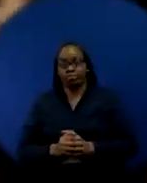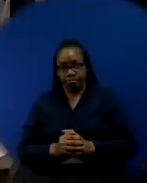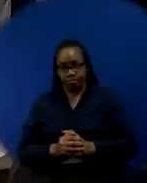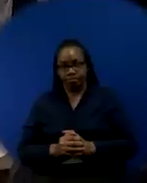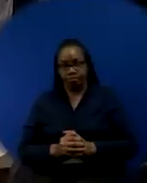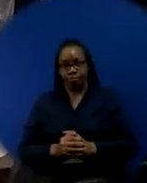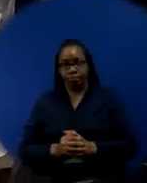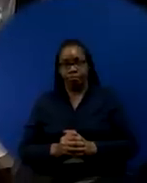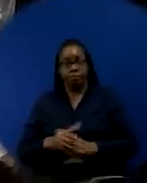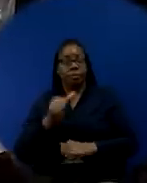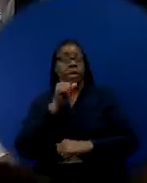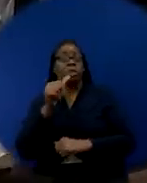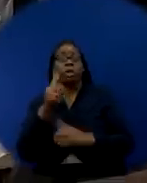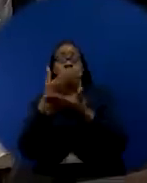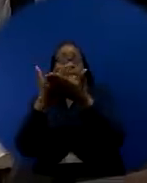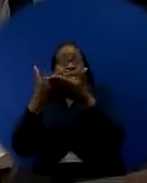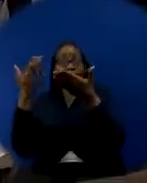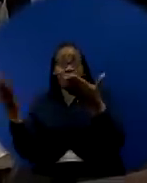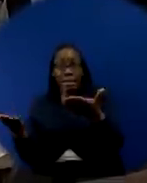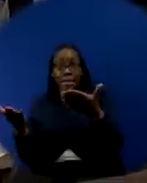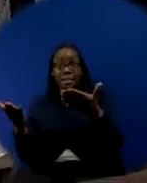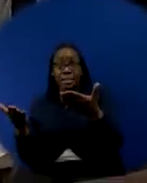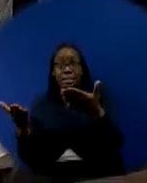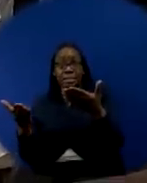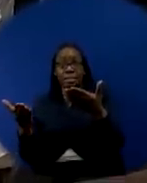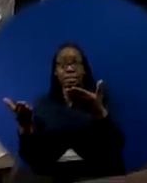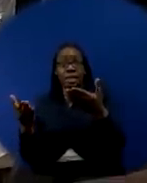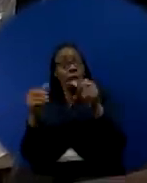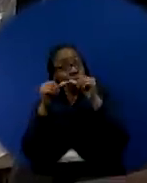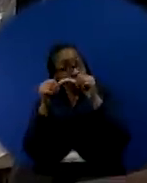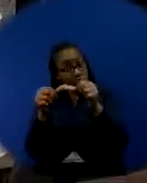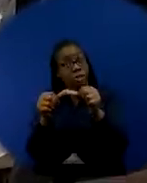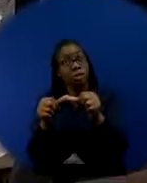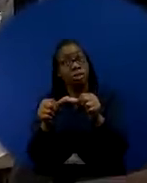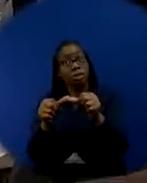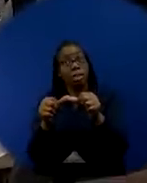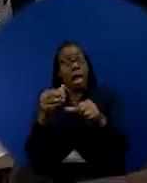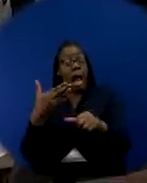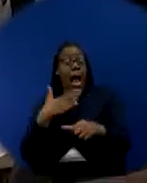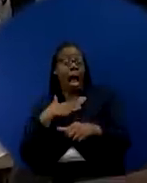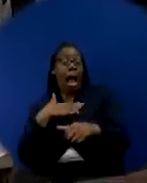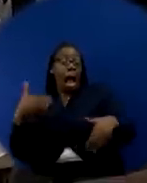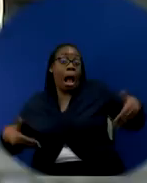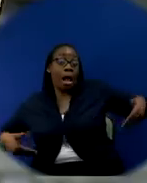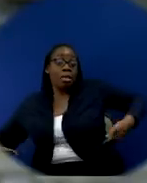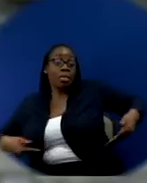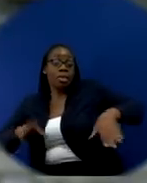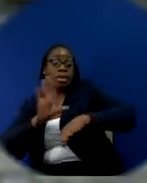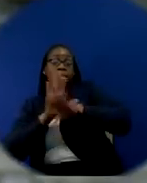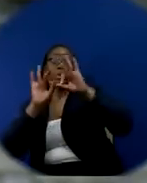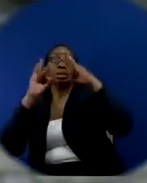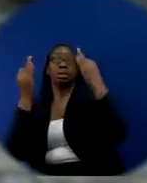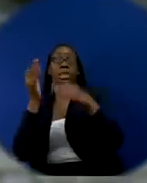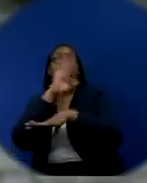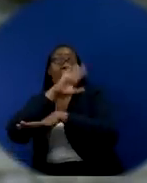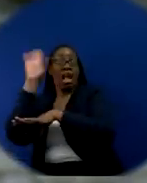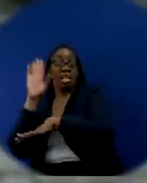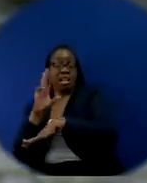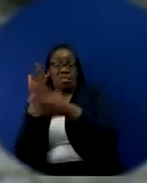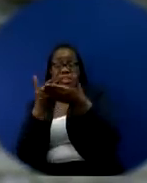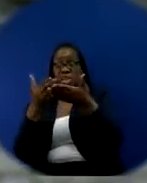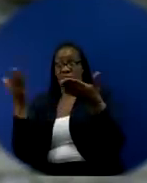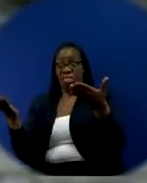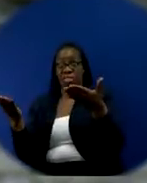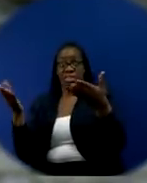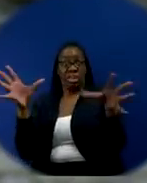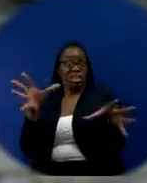Don't you let possessions possess your soul. Can I push it? I submit, church family, not only must we never let possessions possess our souls,